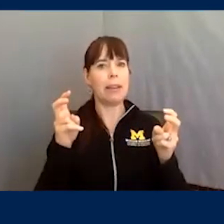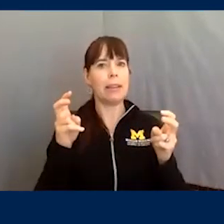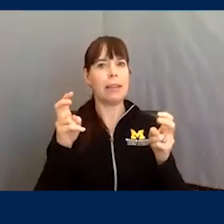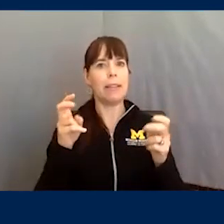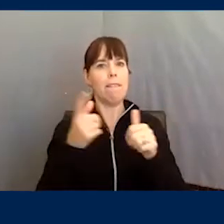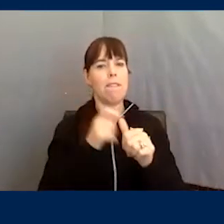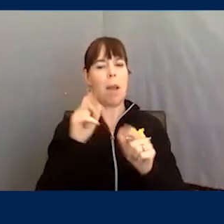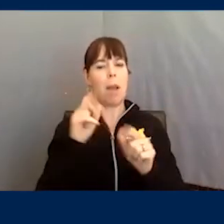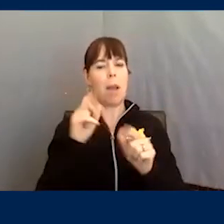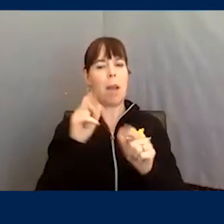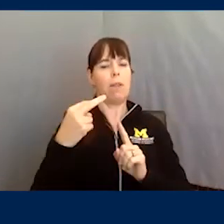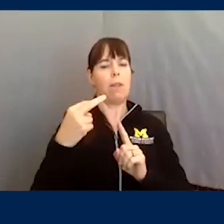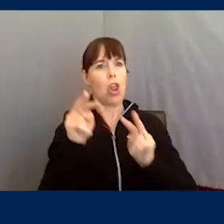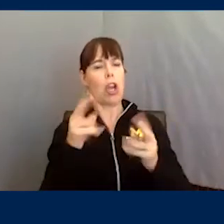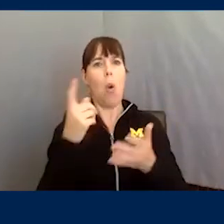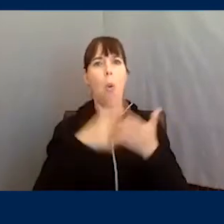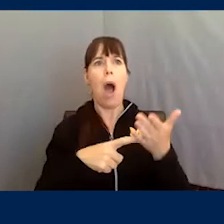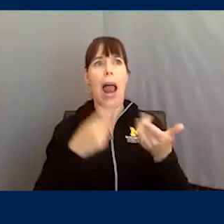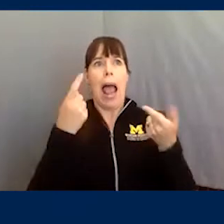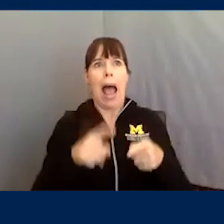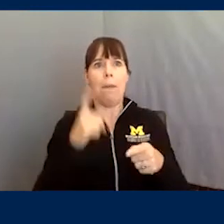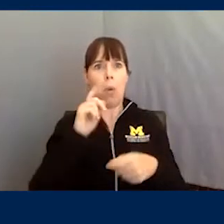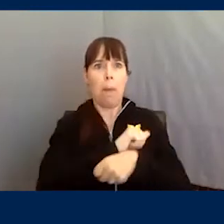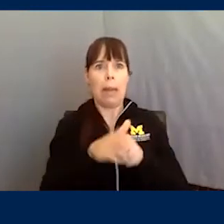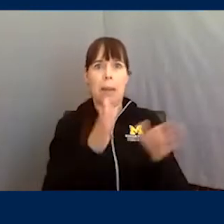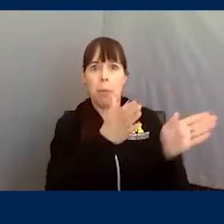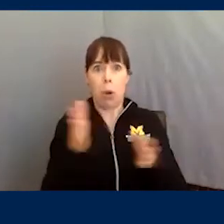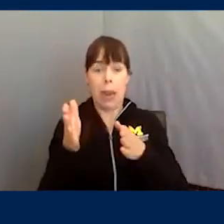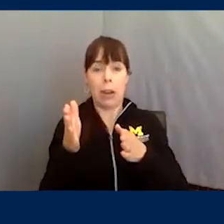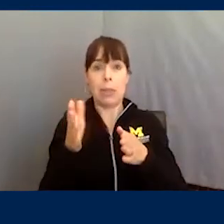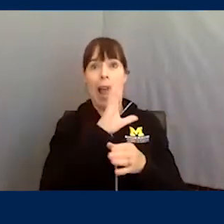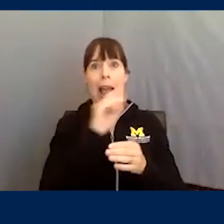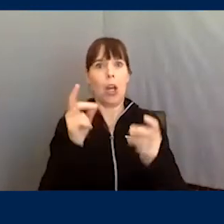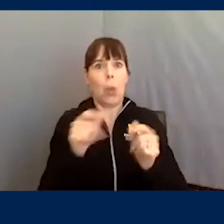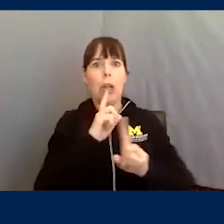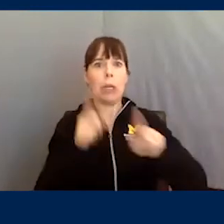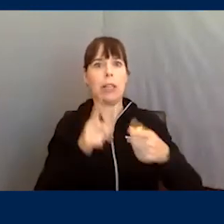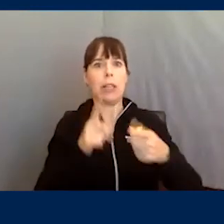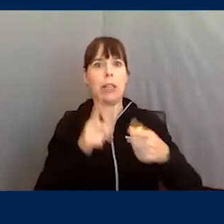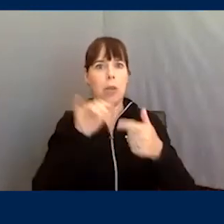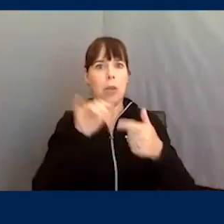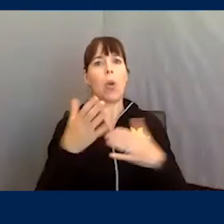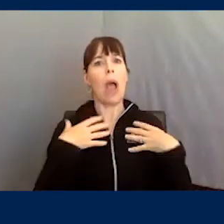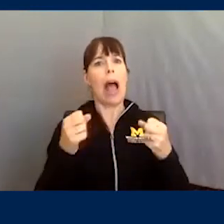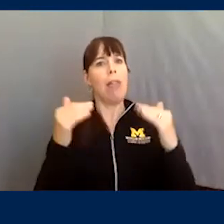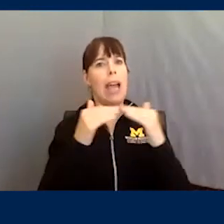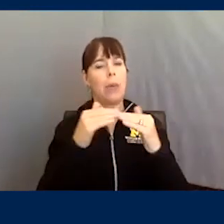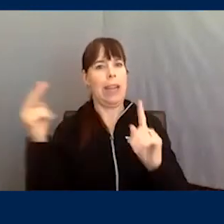of view of thinking about pandemic preparedness and rapid response through a health equity